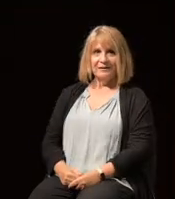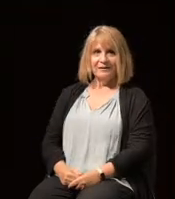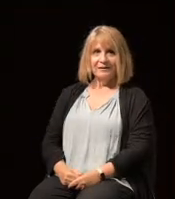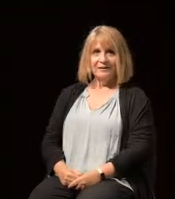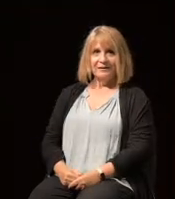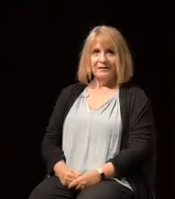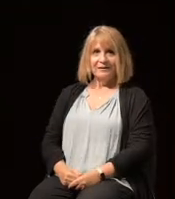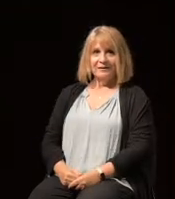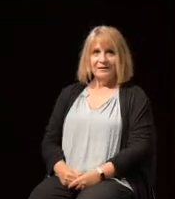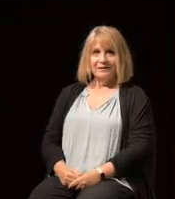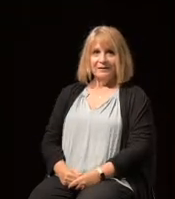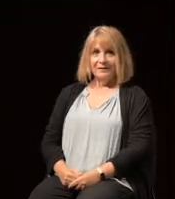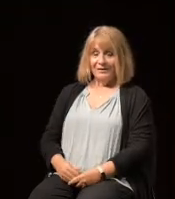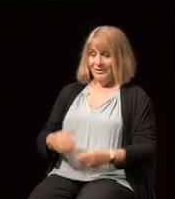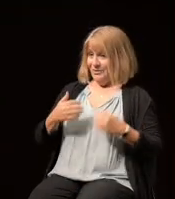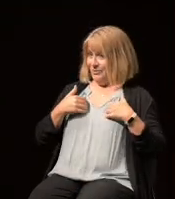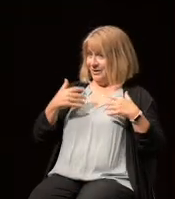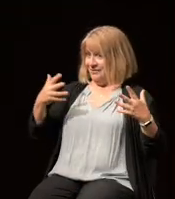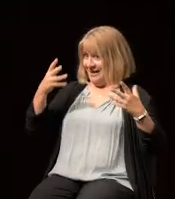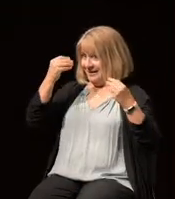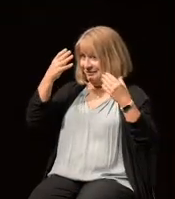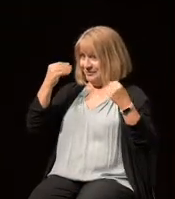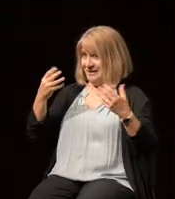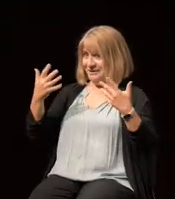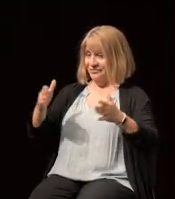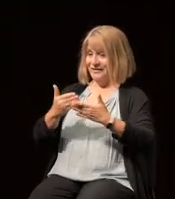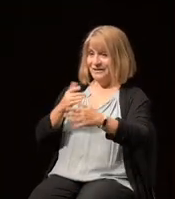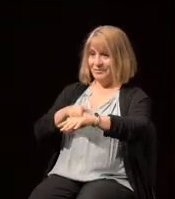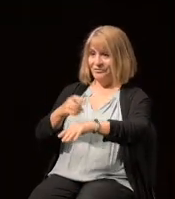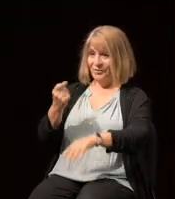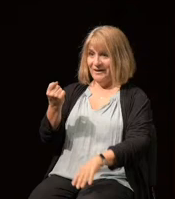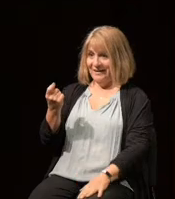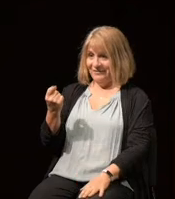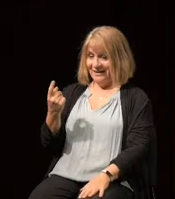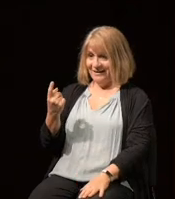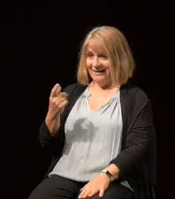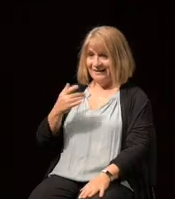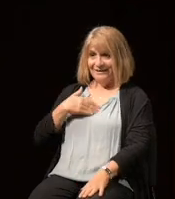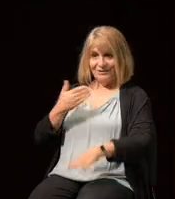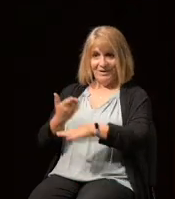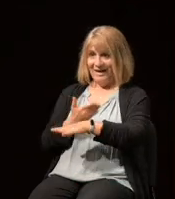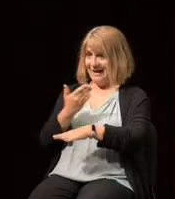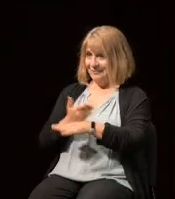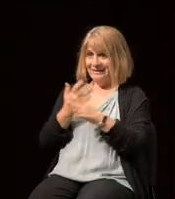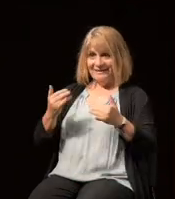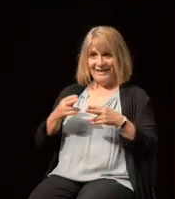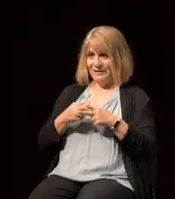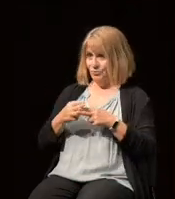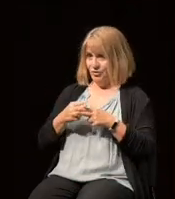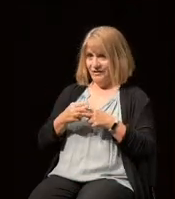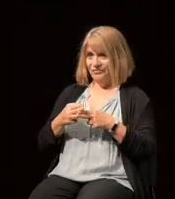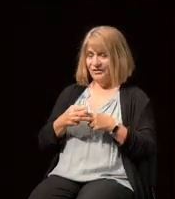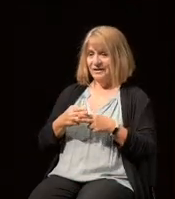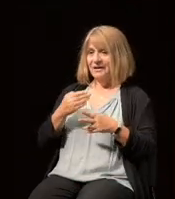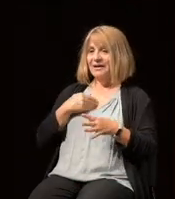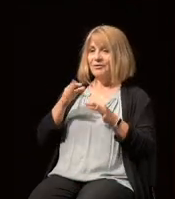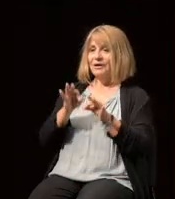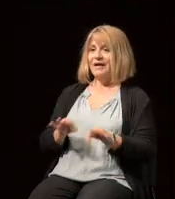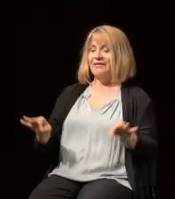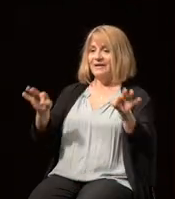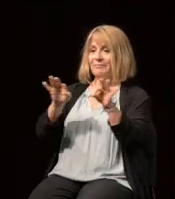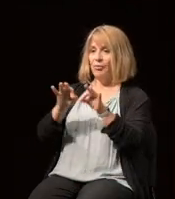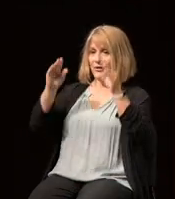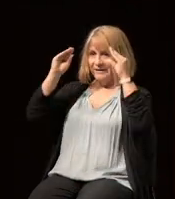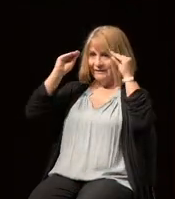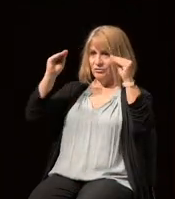We have much to squeeze in by 11 o'clock, so my update today will be very brief, and we will have an important instructional